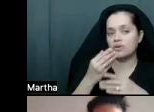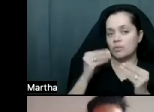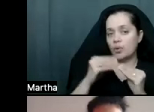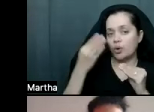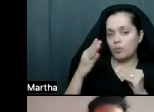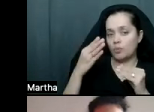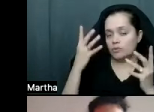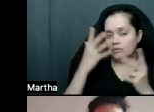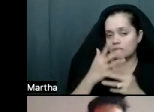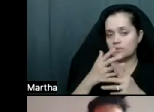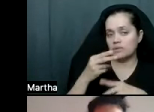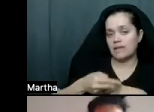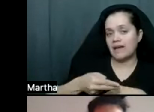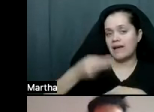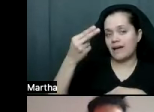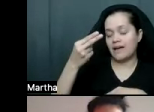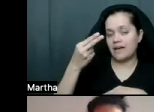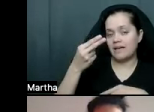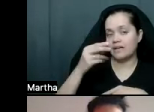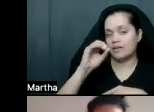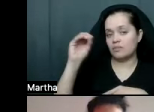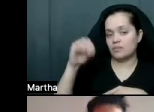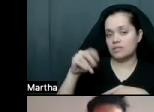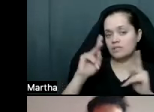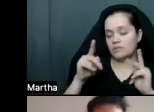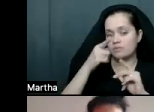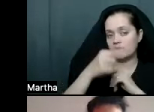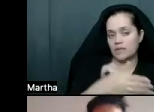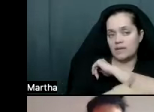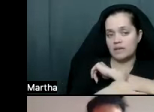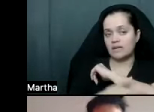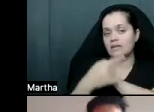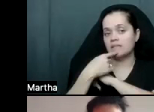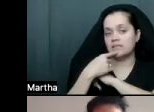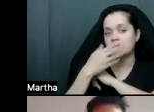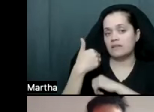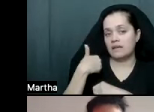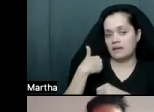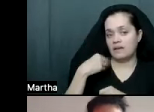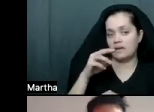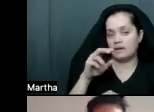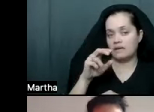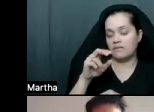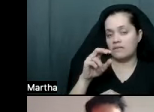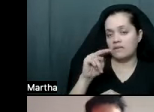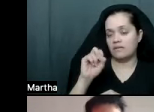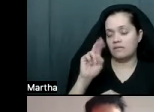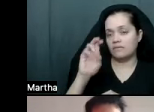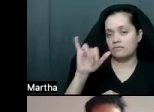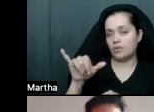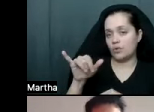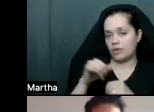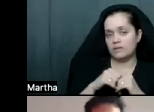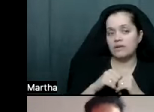the shading, the higher the percentage of people in that county said they have Norwegian ancestry.